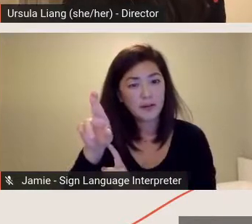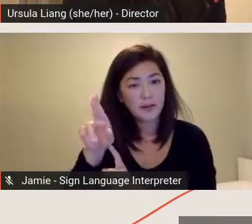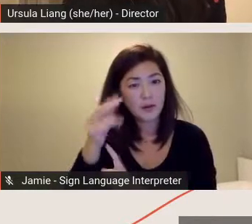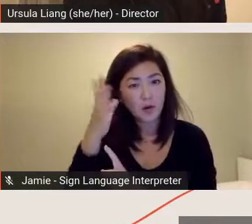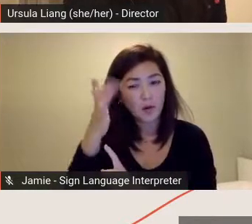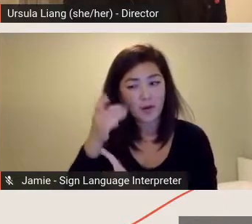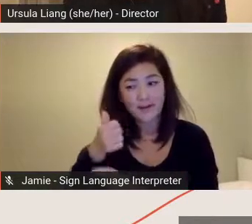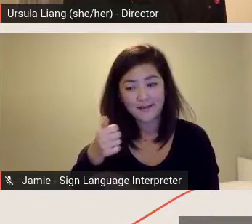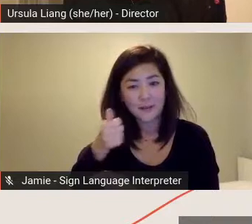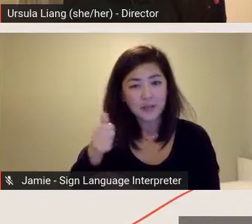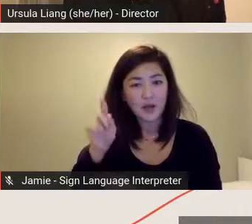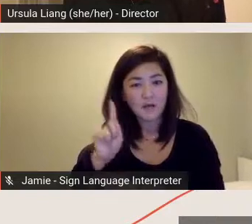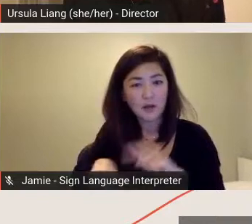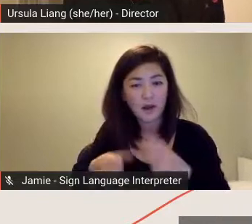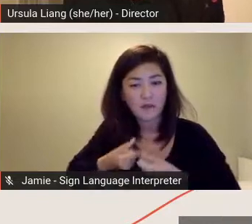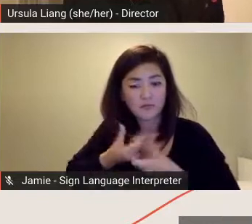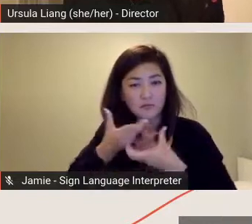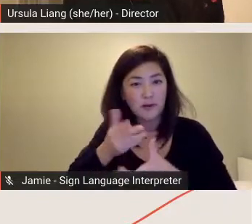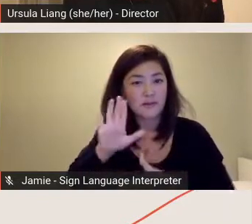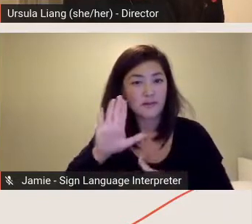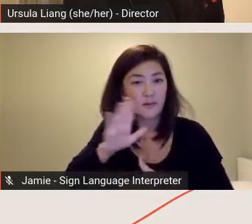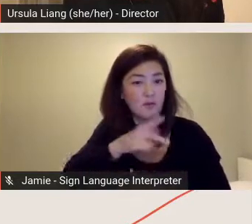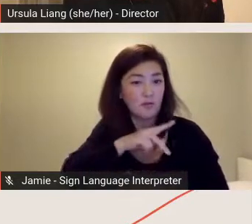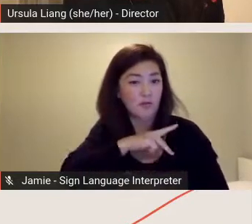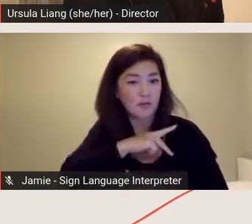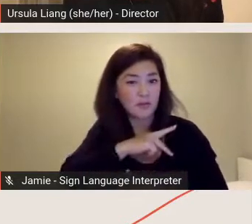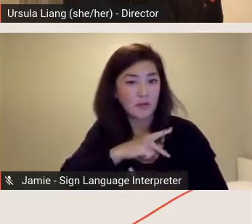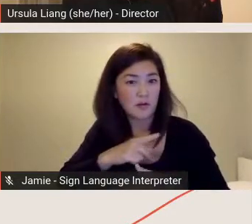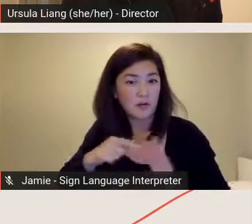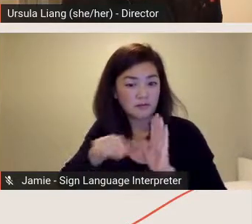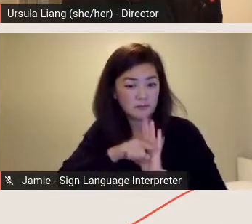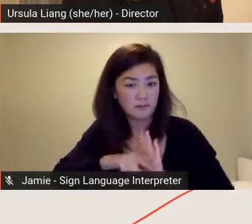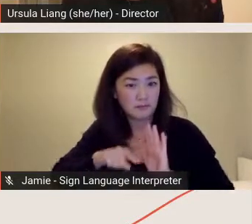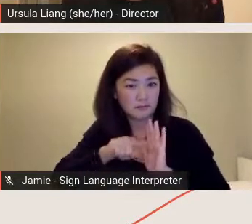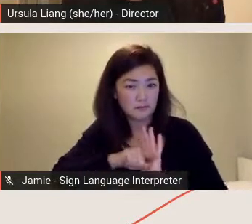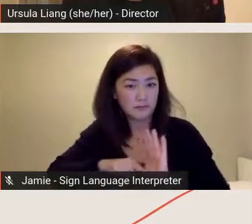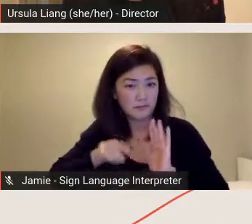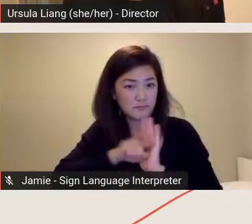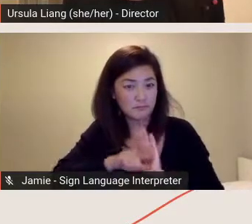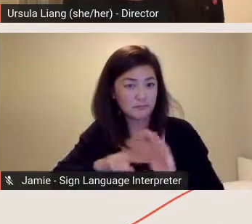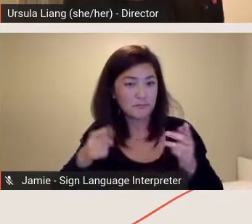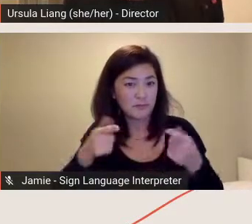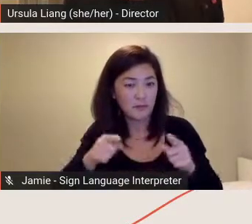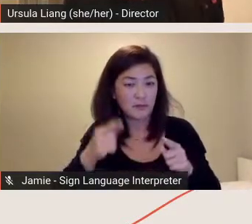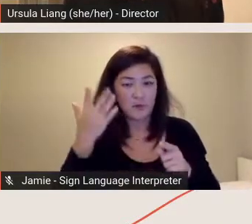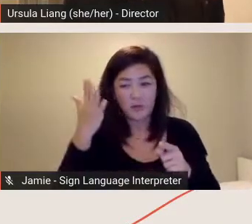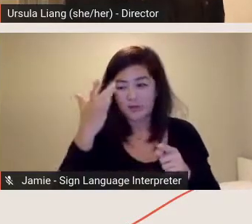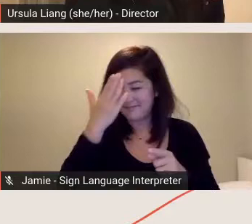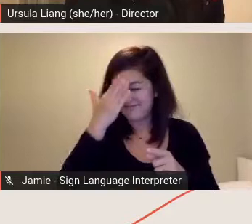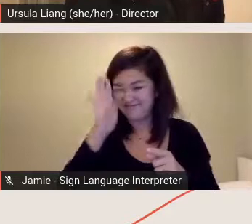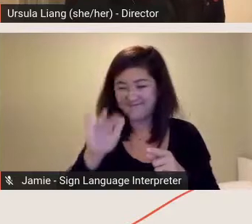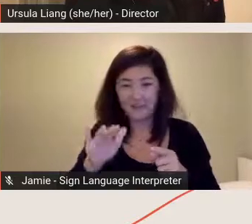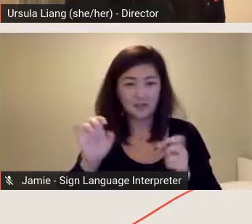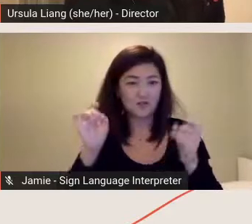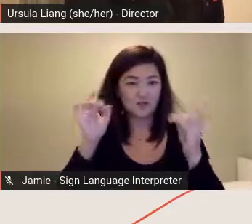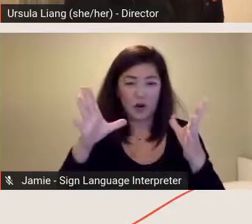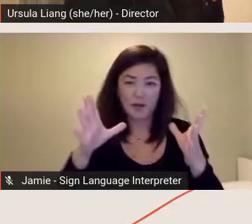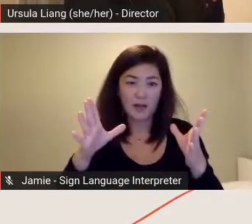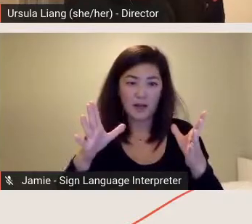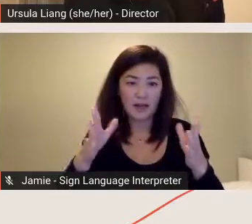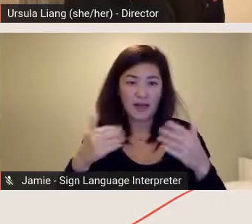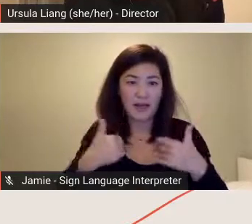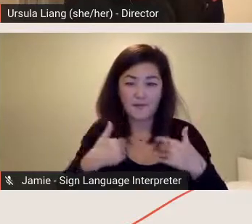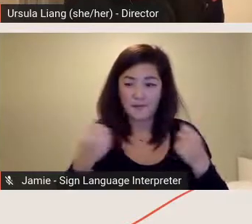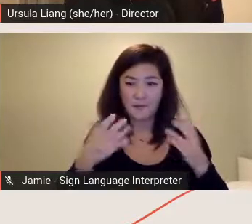express their personal trauma, because it you know, in so many ways, there's always a trauma that's larger. And so the feeling of not